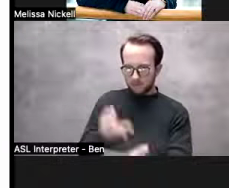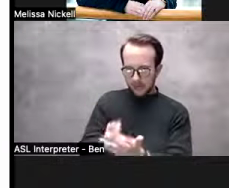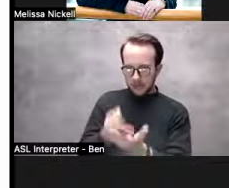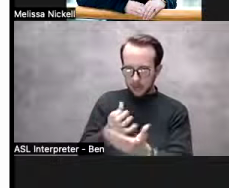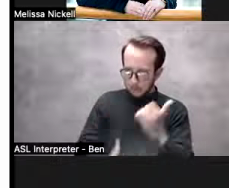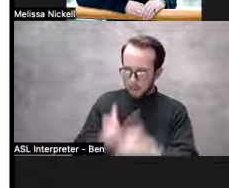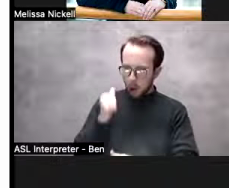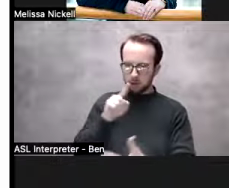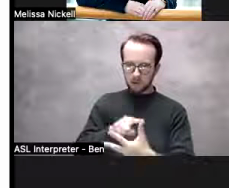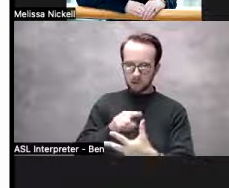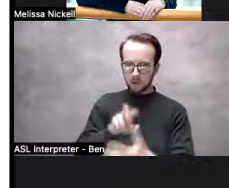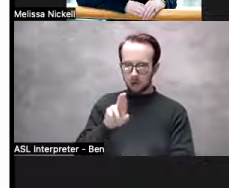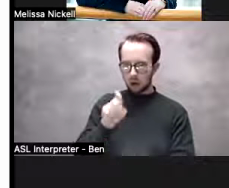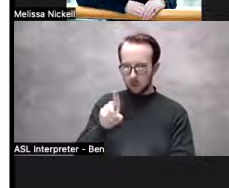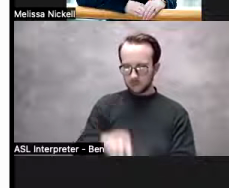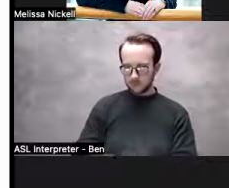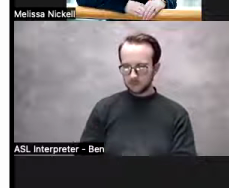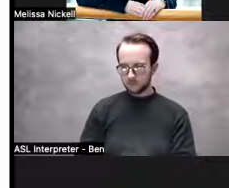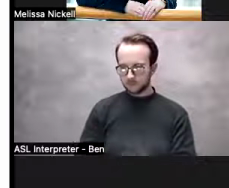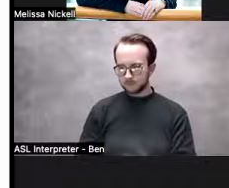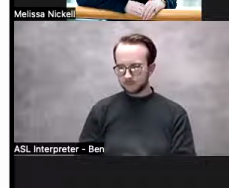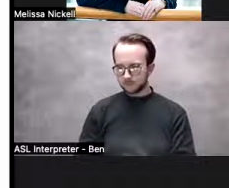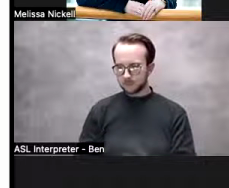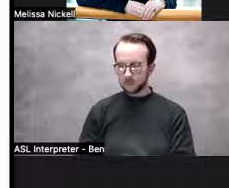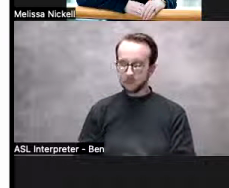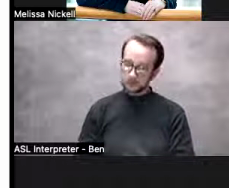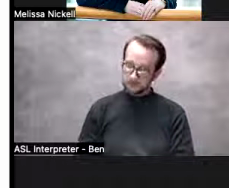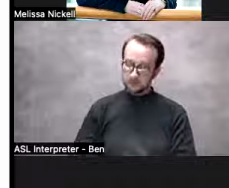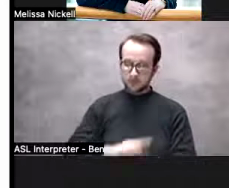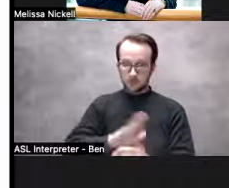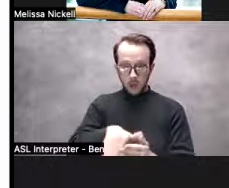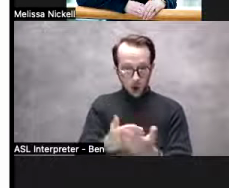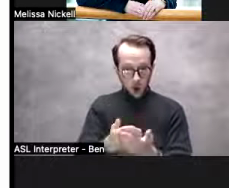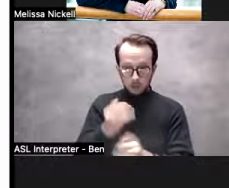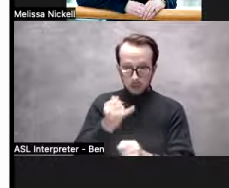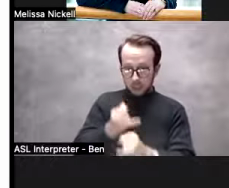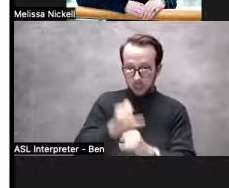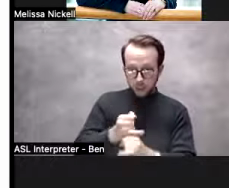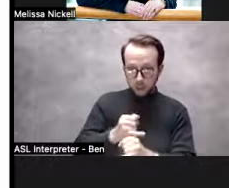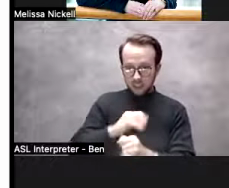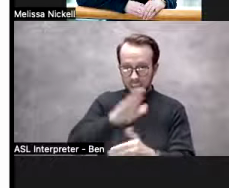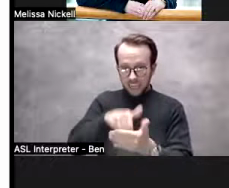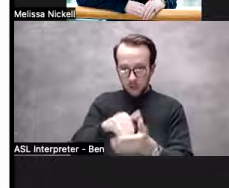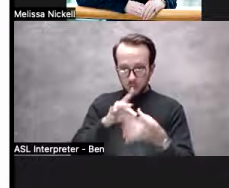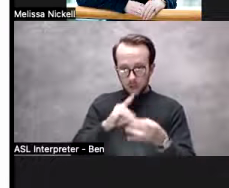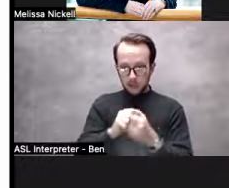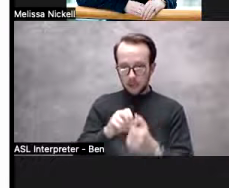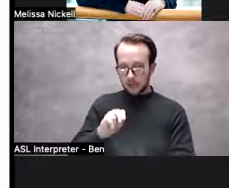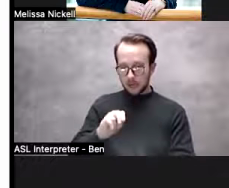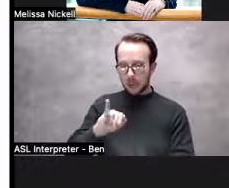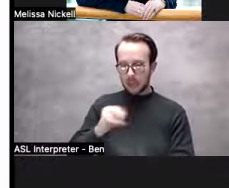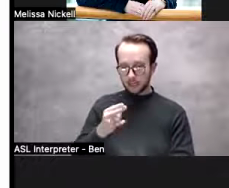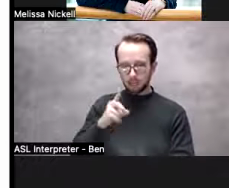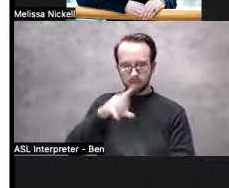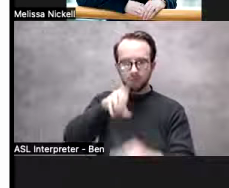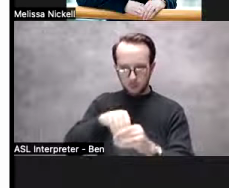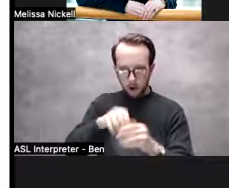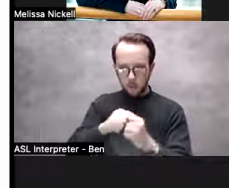mechanism. Now, all of the institutes and centers at NIH participate in the R01